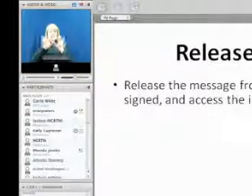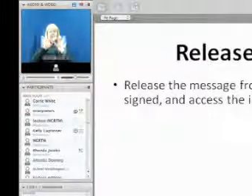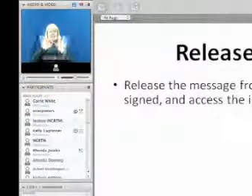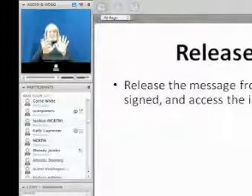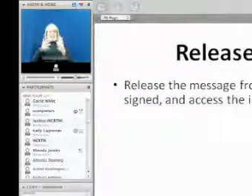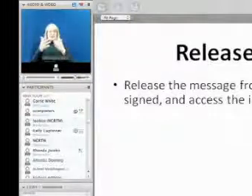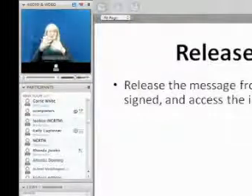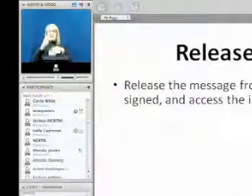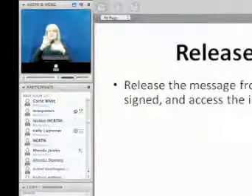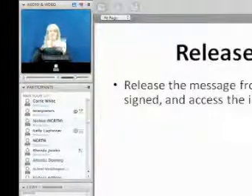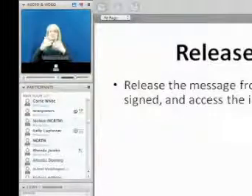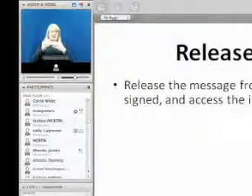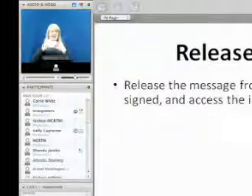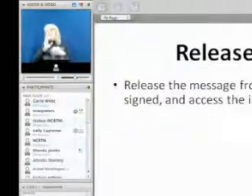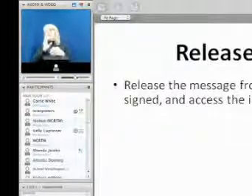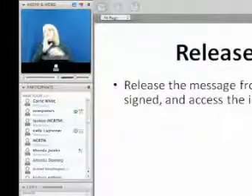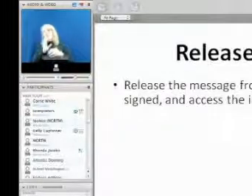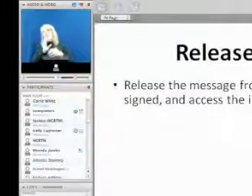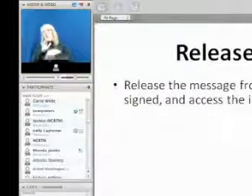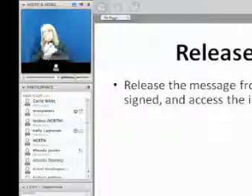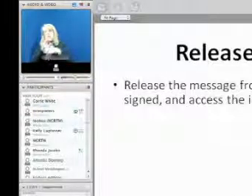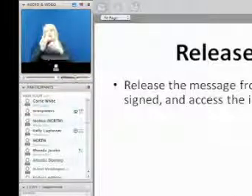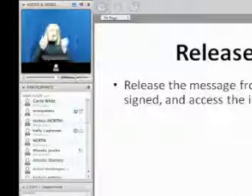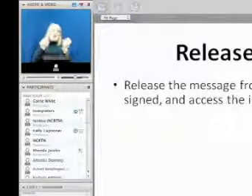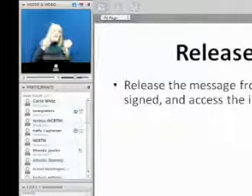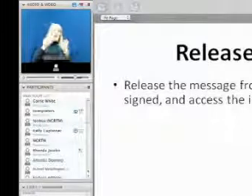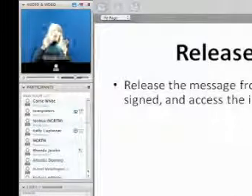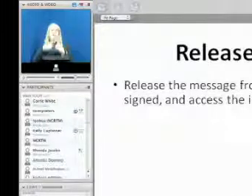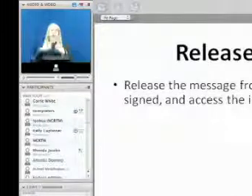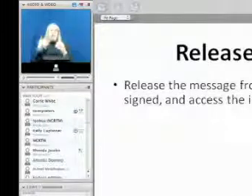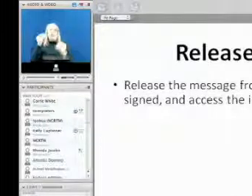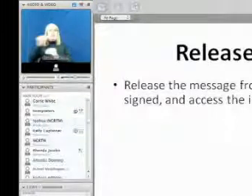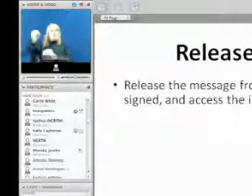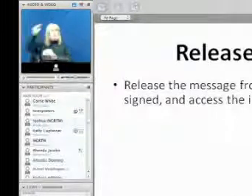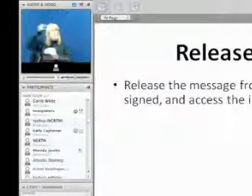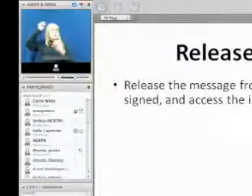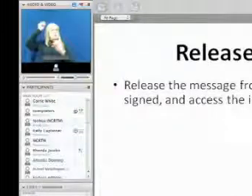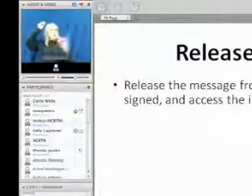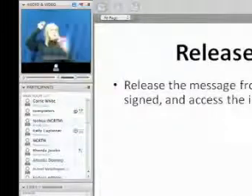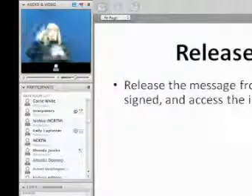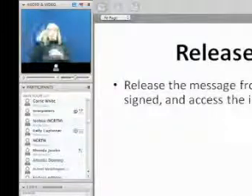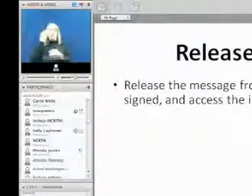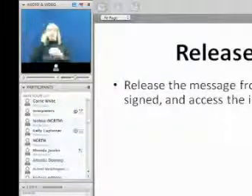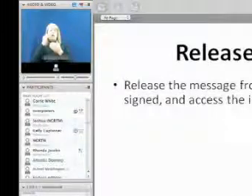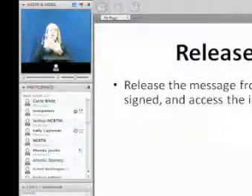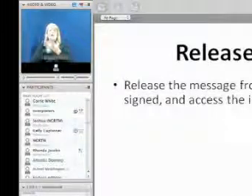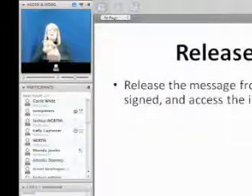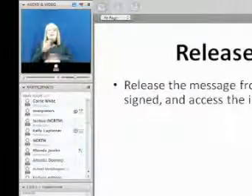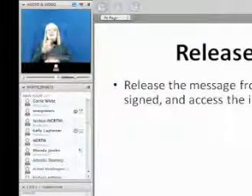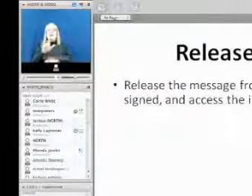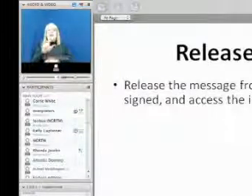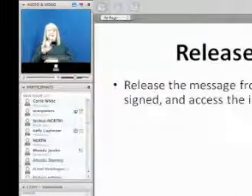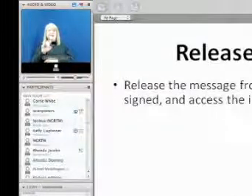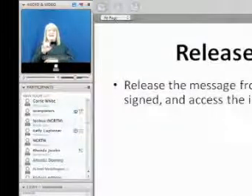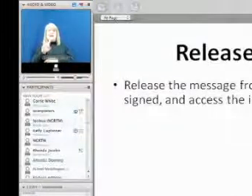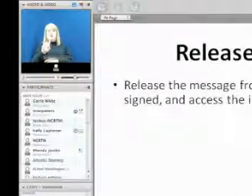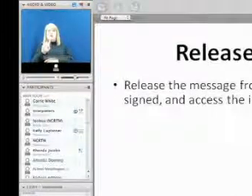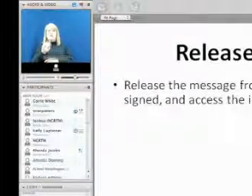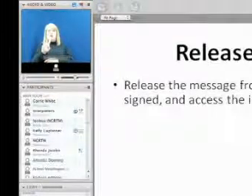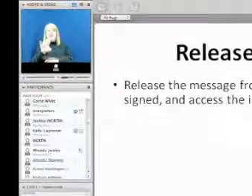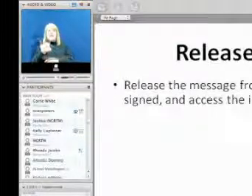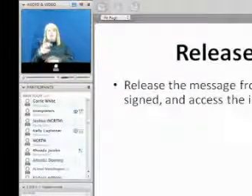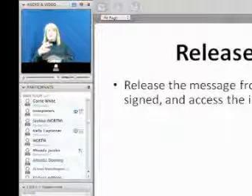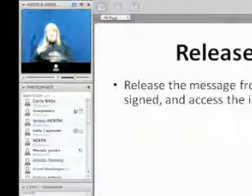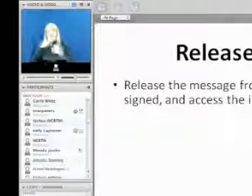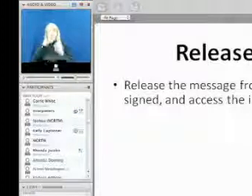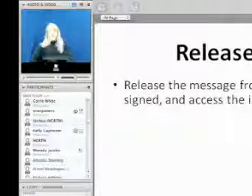whether spoken or signed, and accesses the image. And if you're familiar with Seleskovich, she places this as the